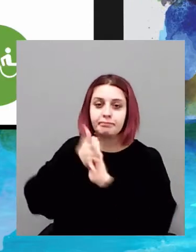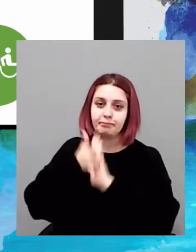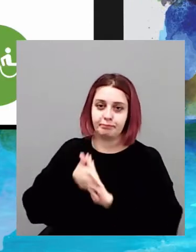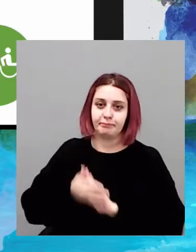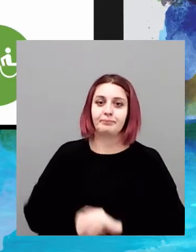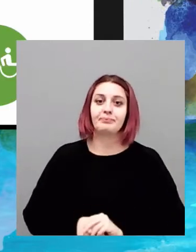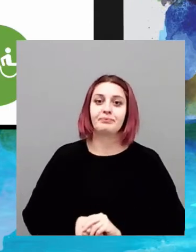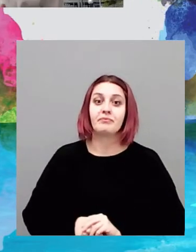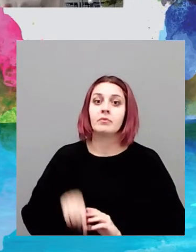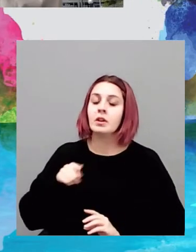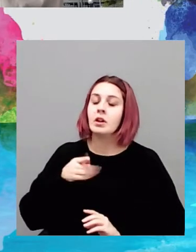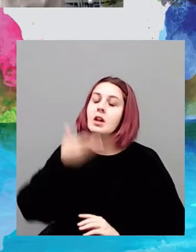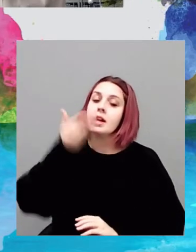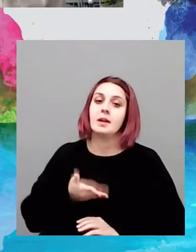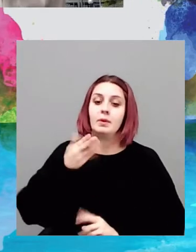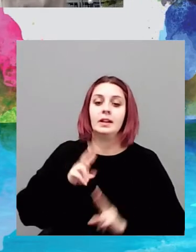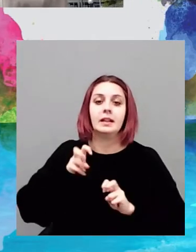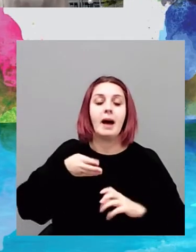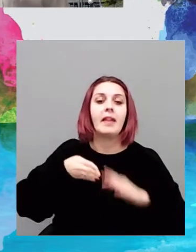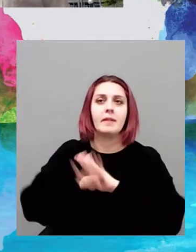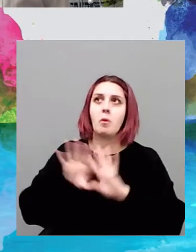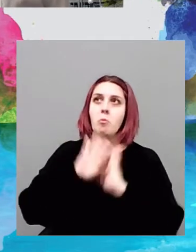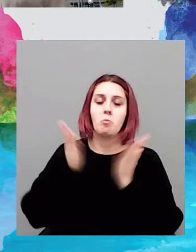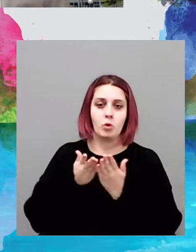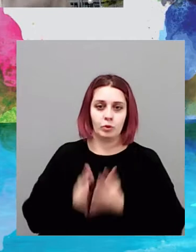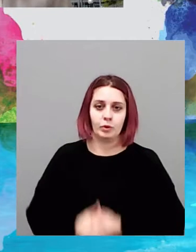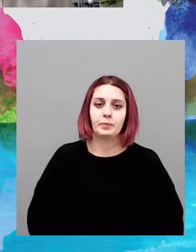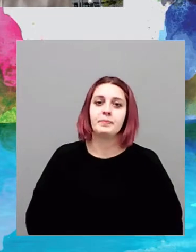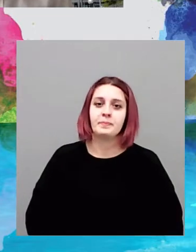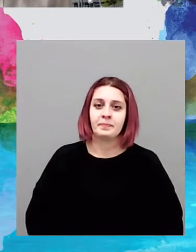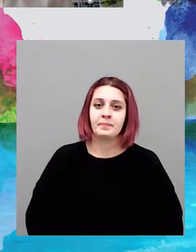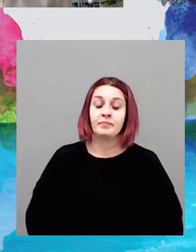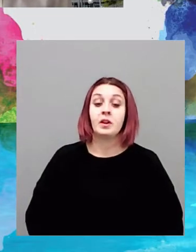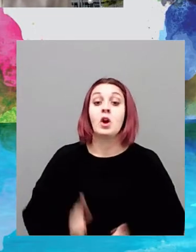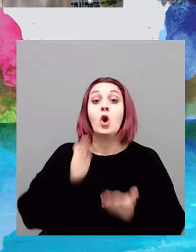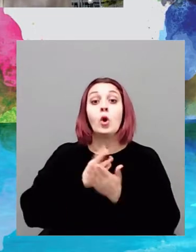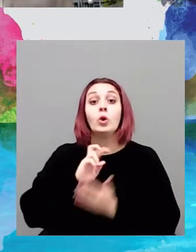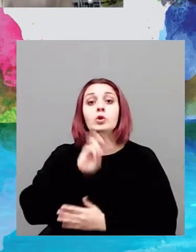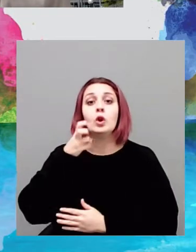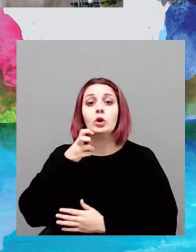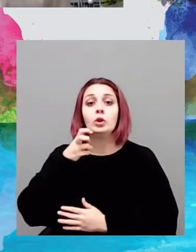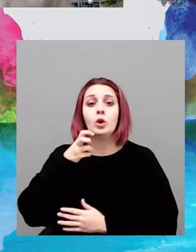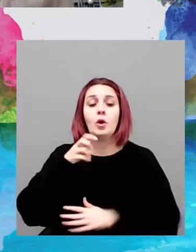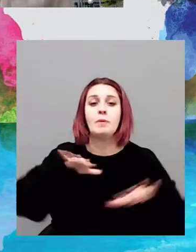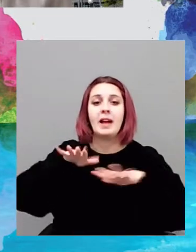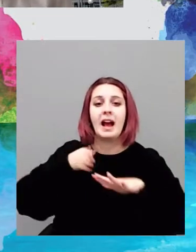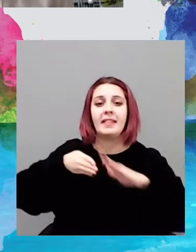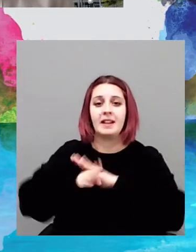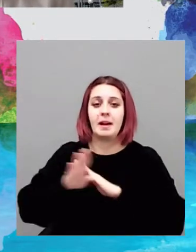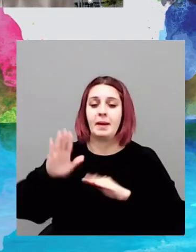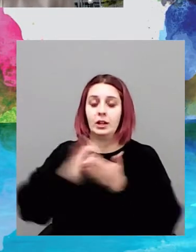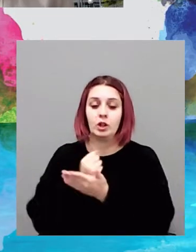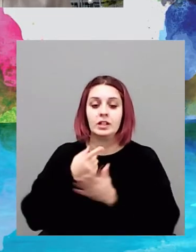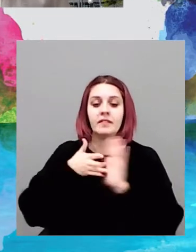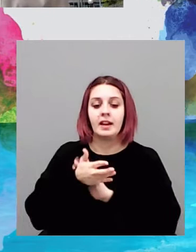contribution that must be accessible. This is very important for accessibility around the world. In another course, con